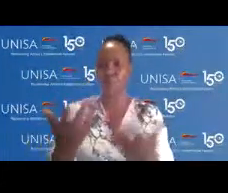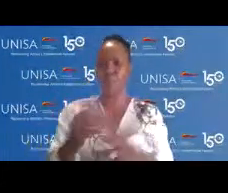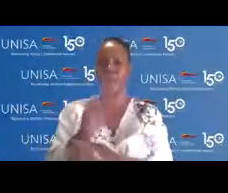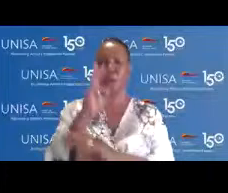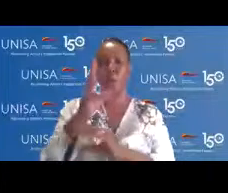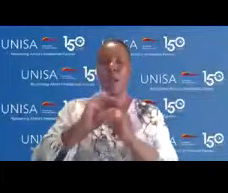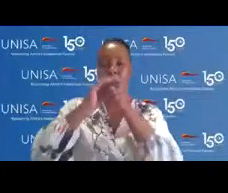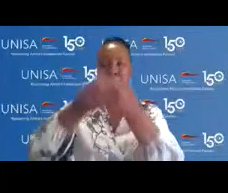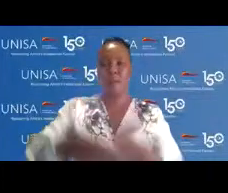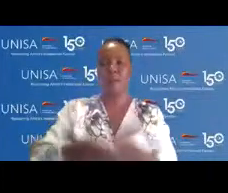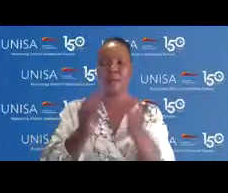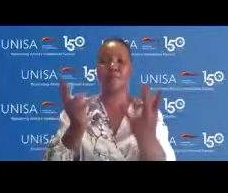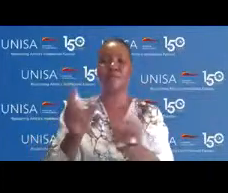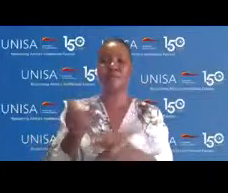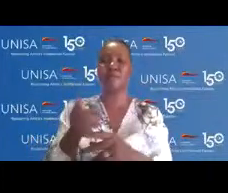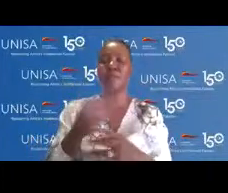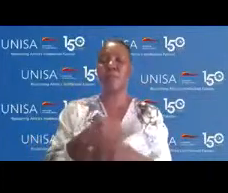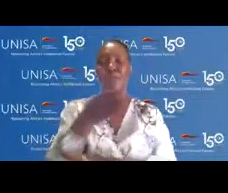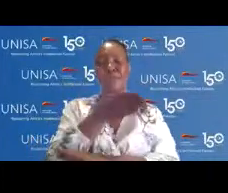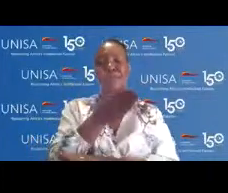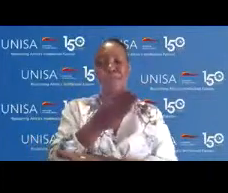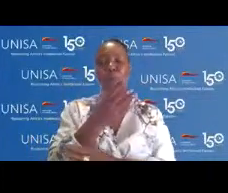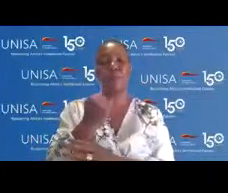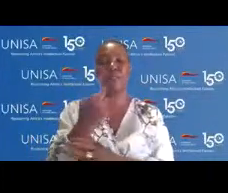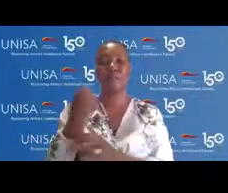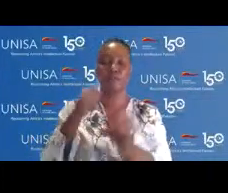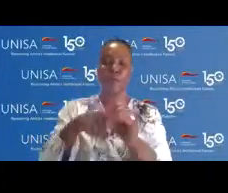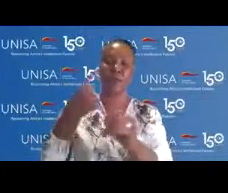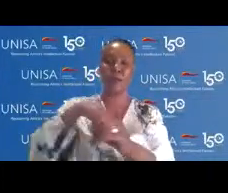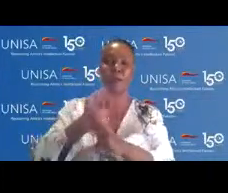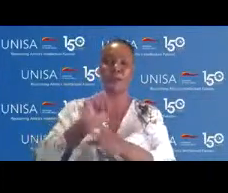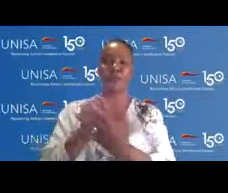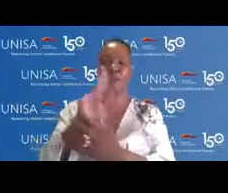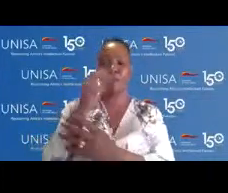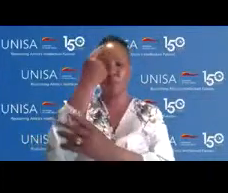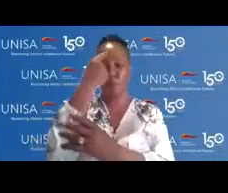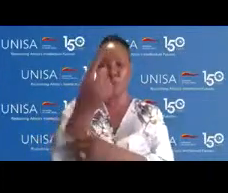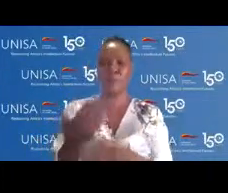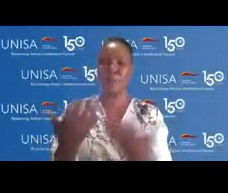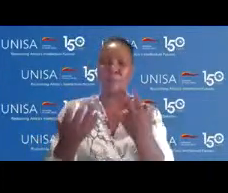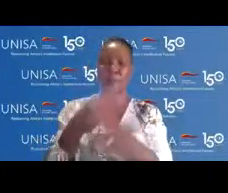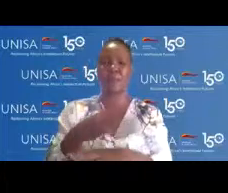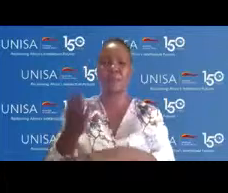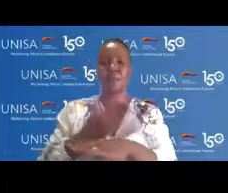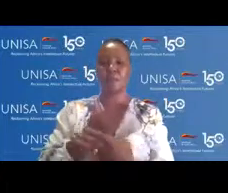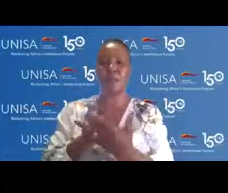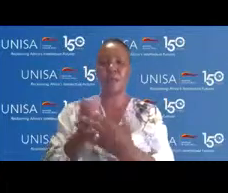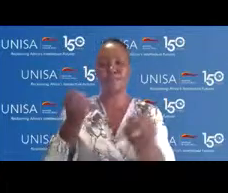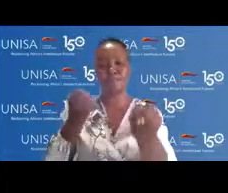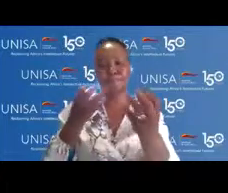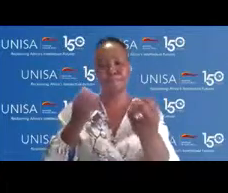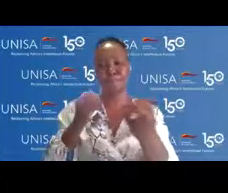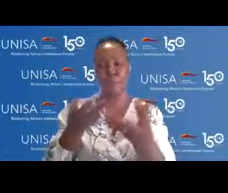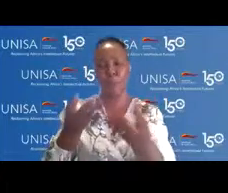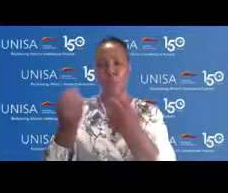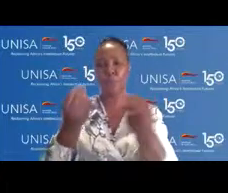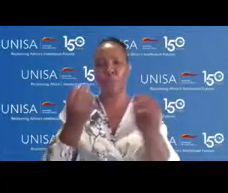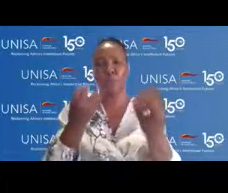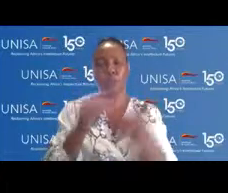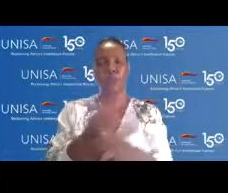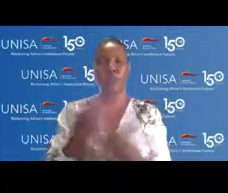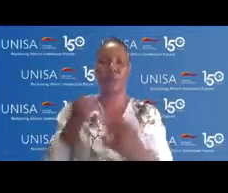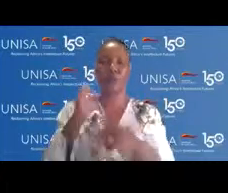So if you are available, join us at 12 o'clock. There might be some information that you actually get there that actually you might need to know.